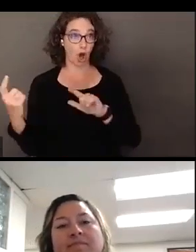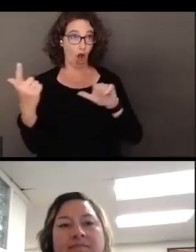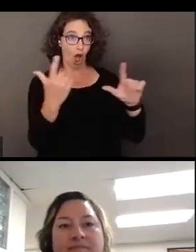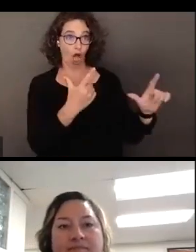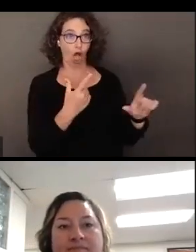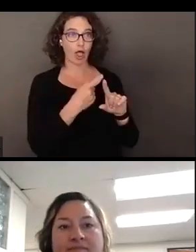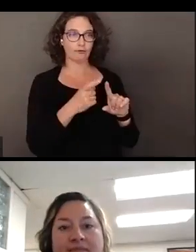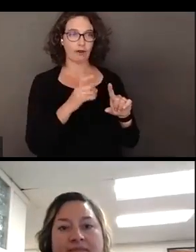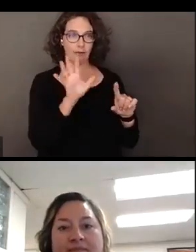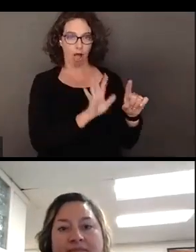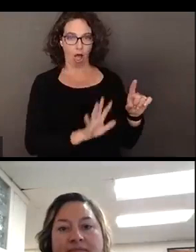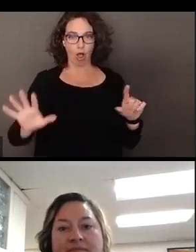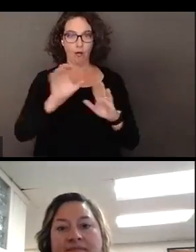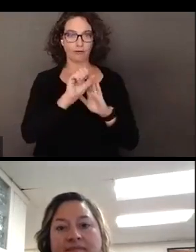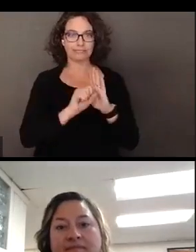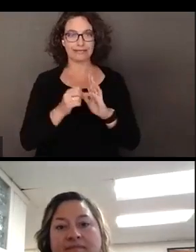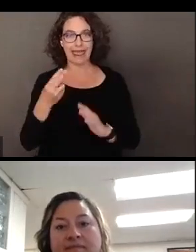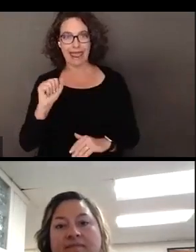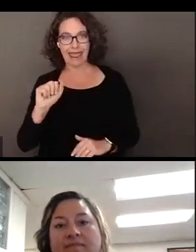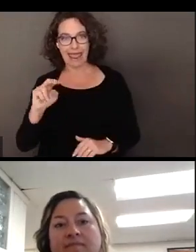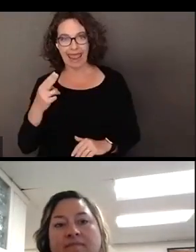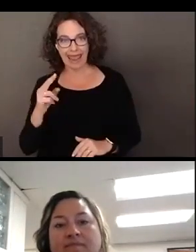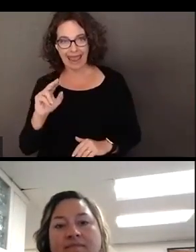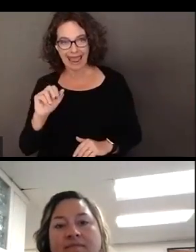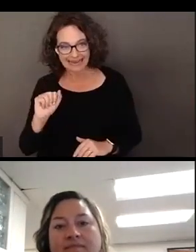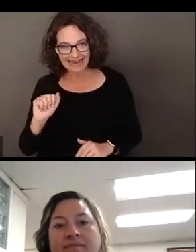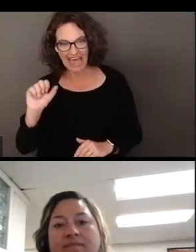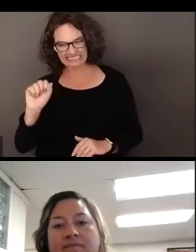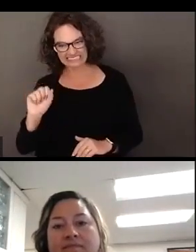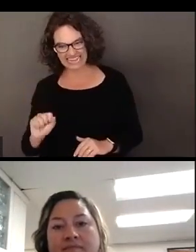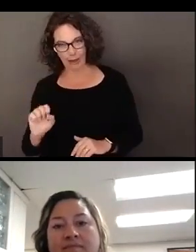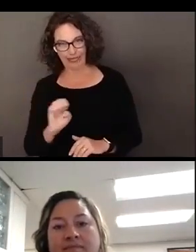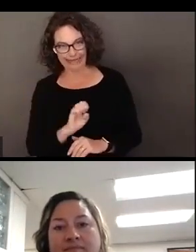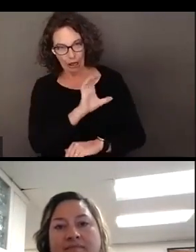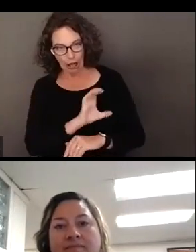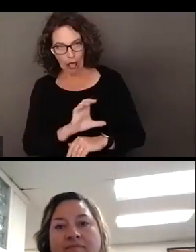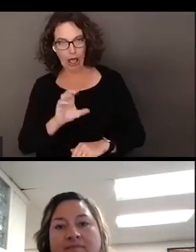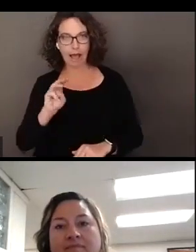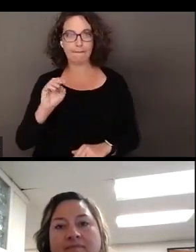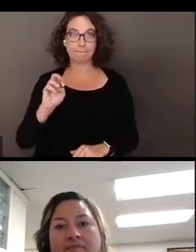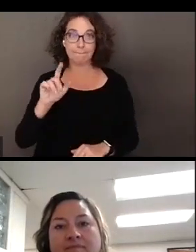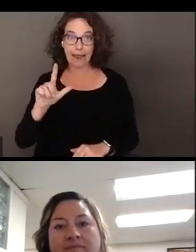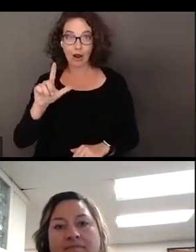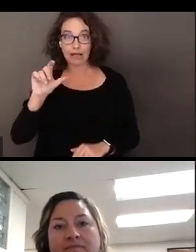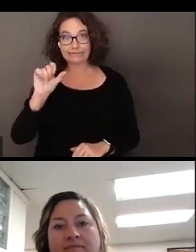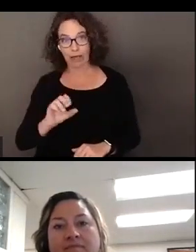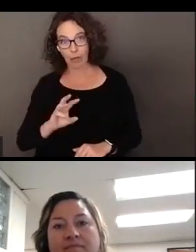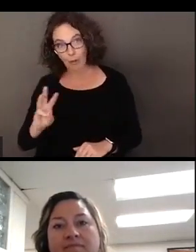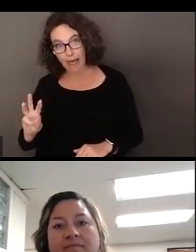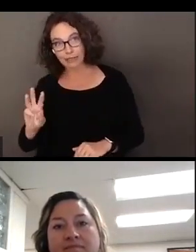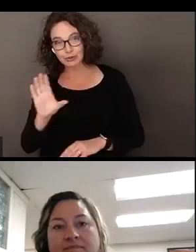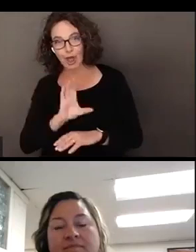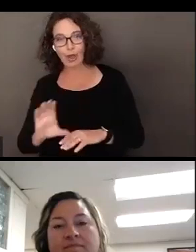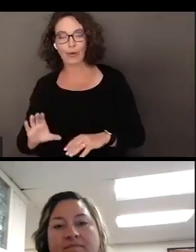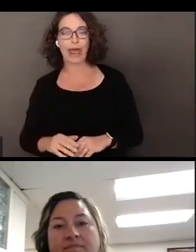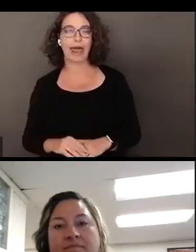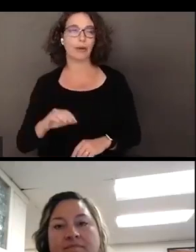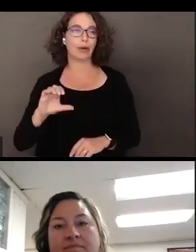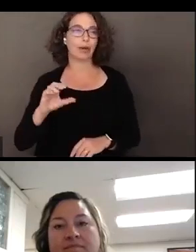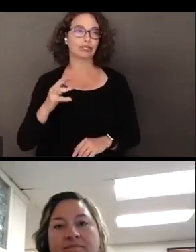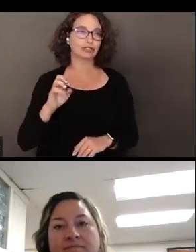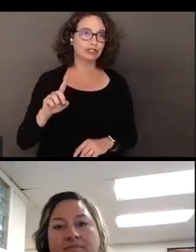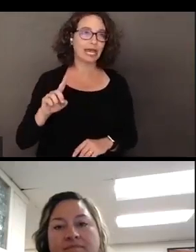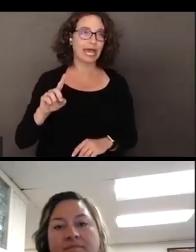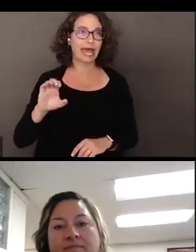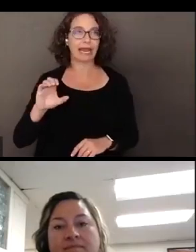the state. Hannah, you're down in Southeast Colorado. Mariel's down in Southwestern Colorado. Chad and